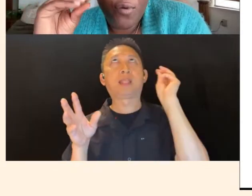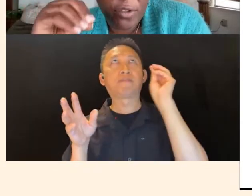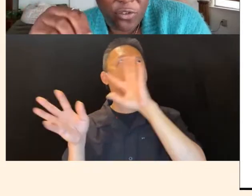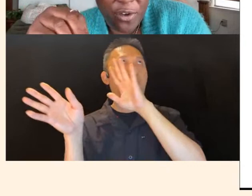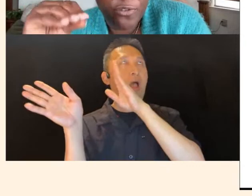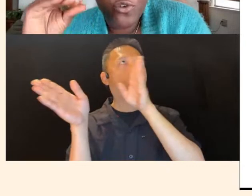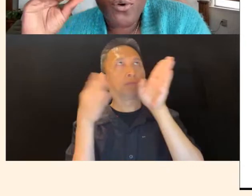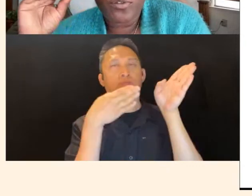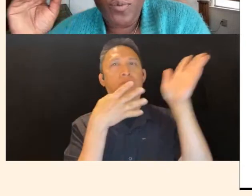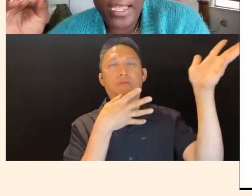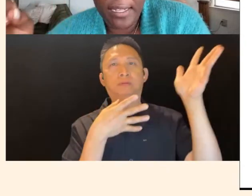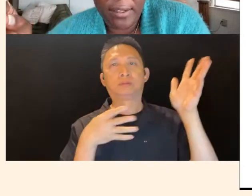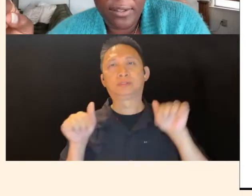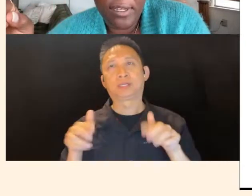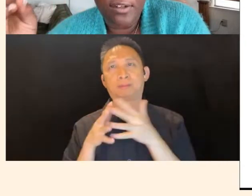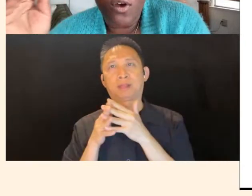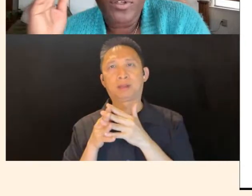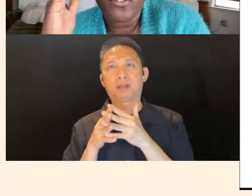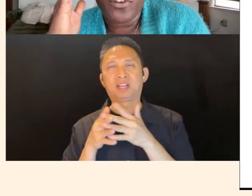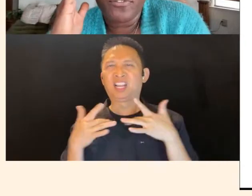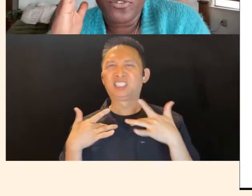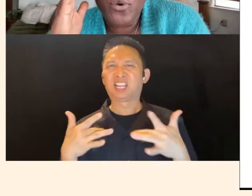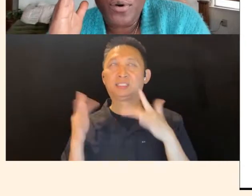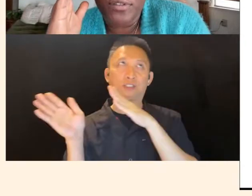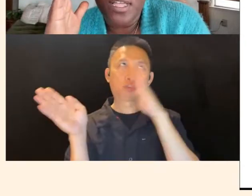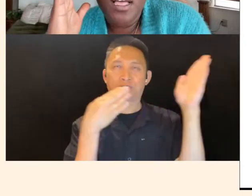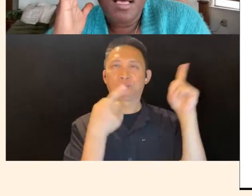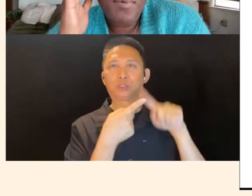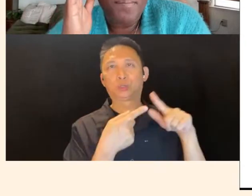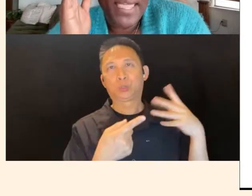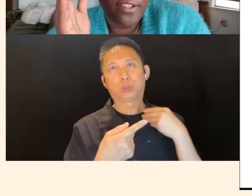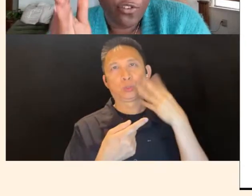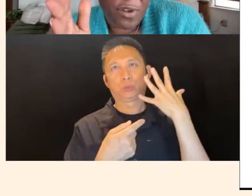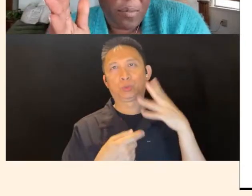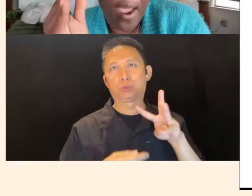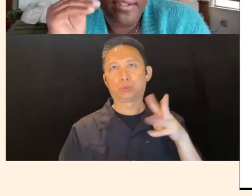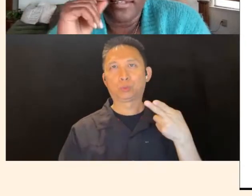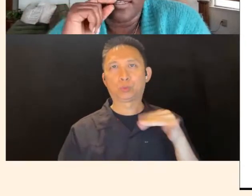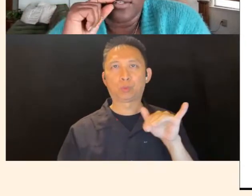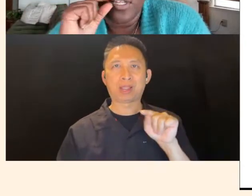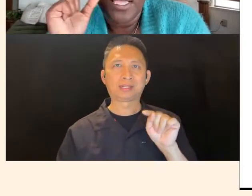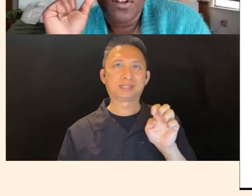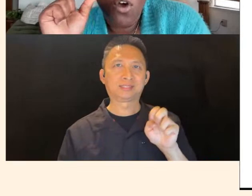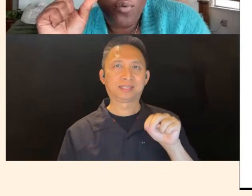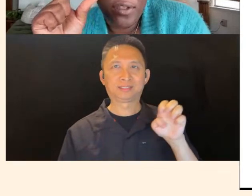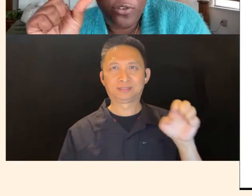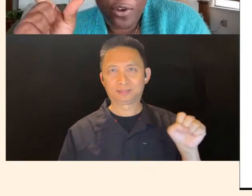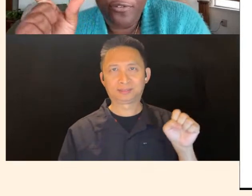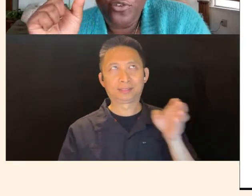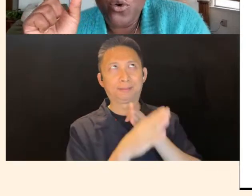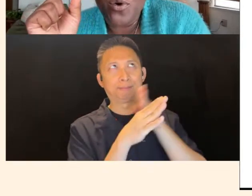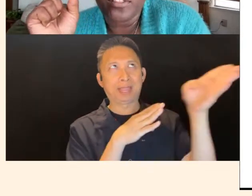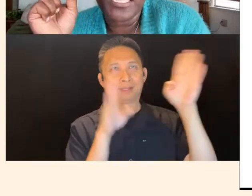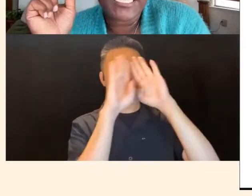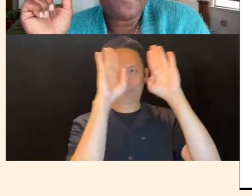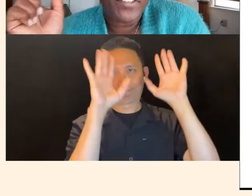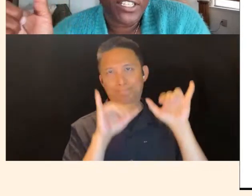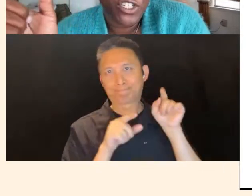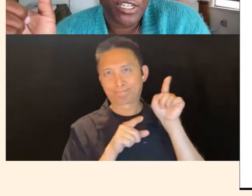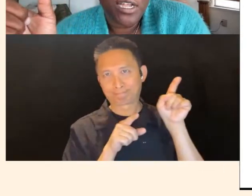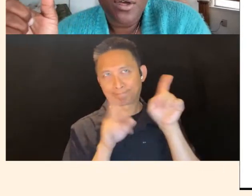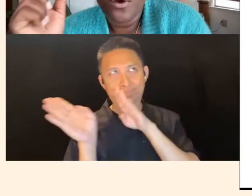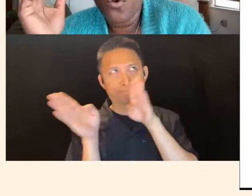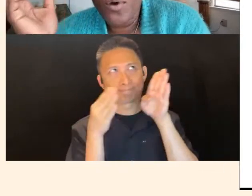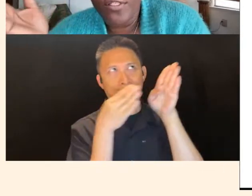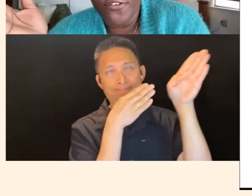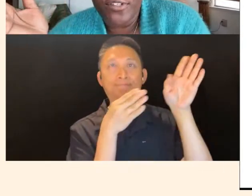it always drifts towards whiteness. It always drifts towards mainstream practices. It always drifts towards the